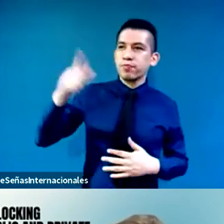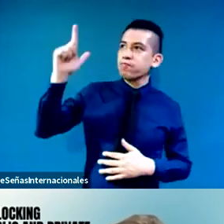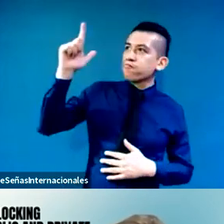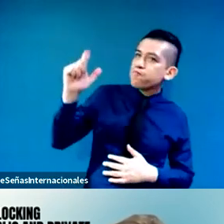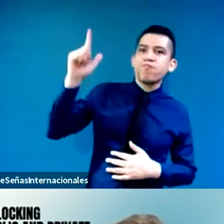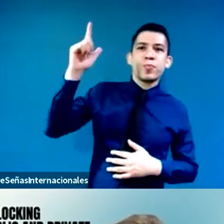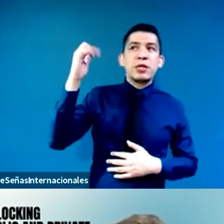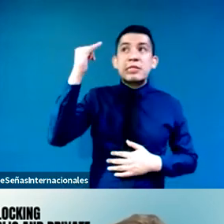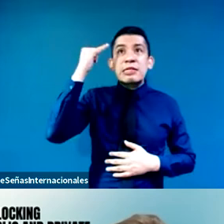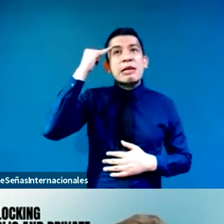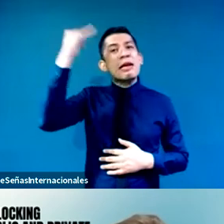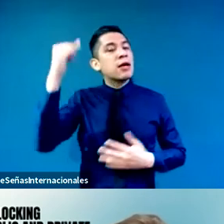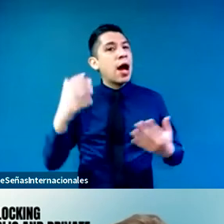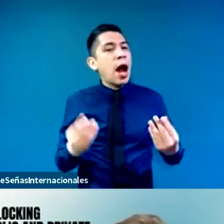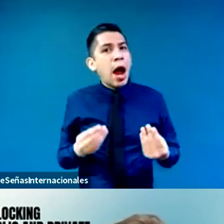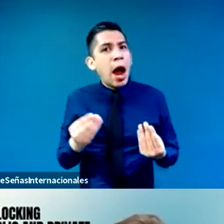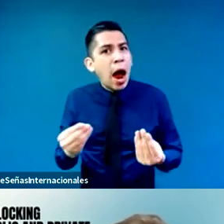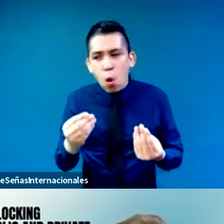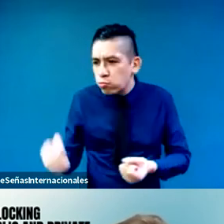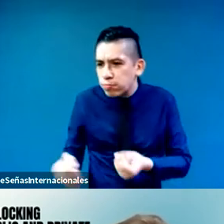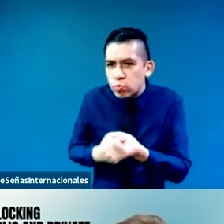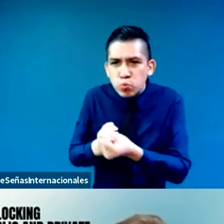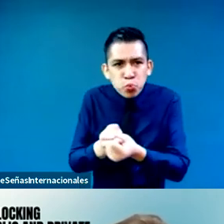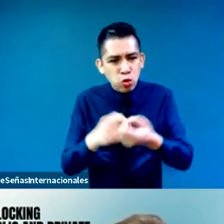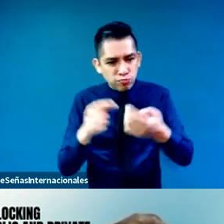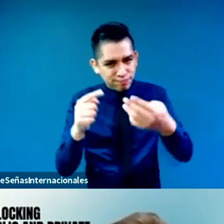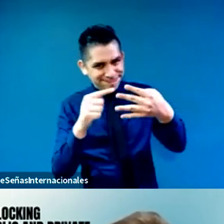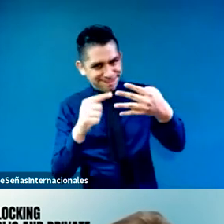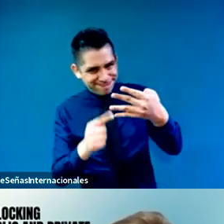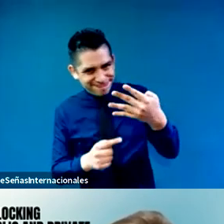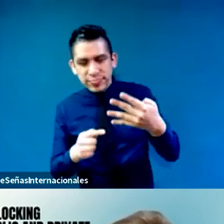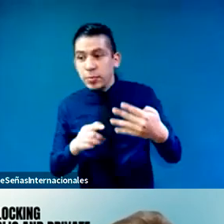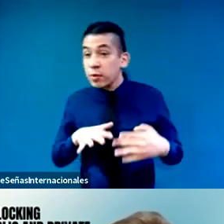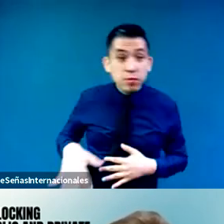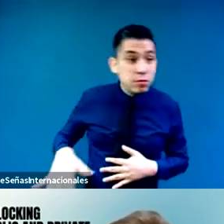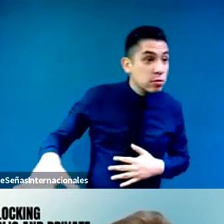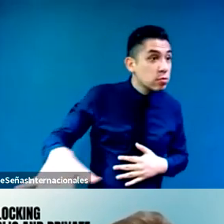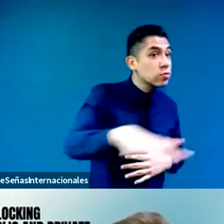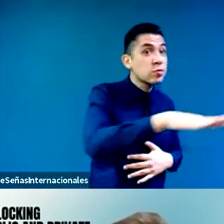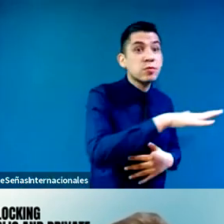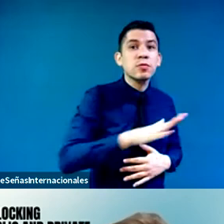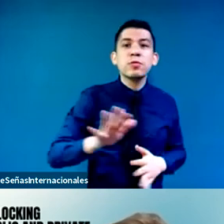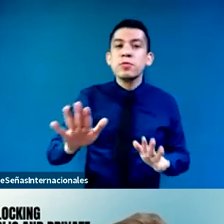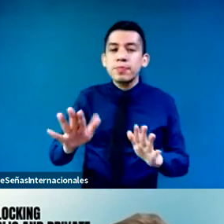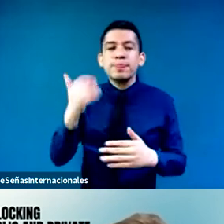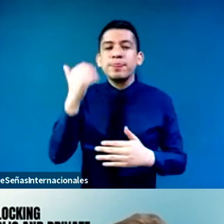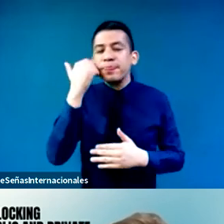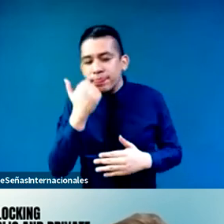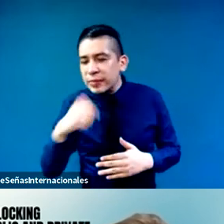So please, everyone, take a moment to reflect on the interventions and to vote. Thank